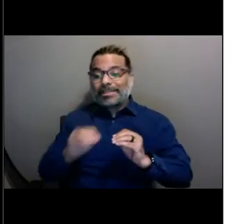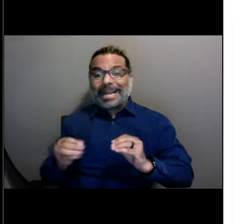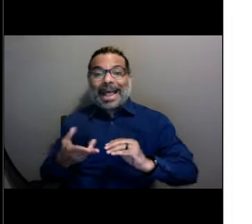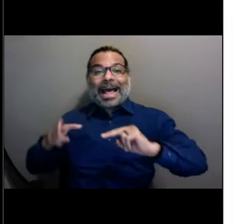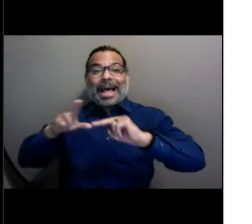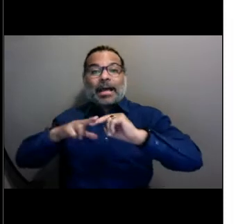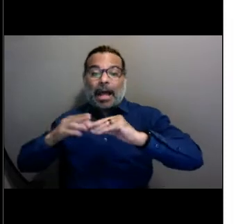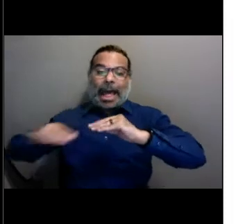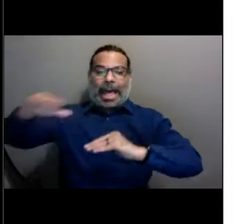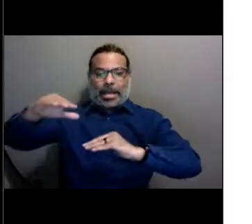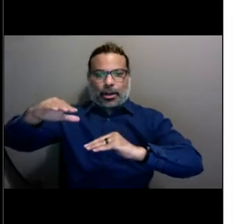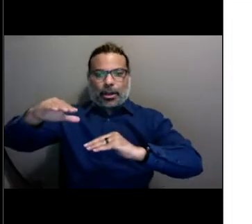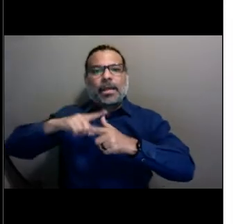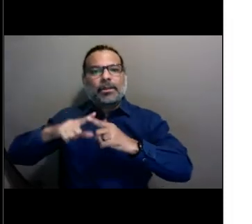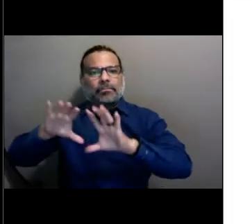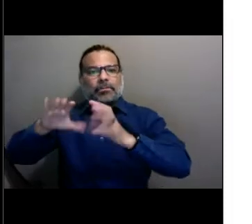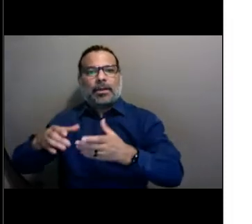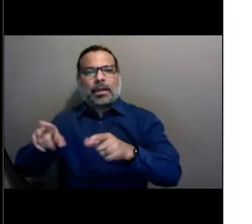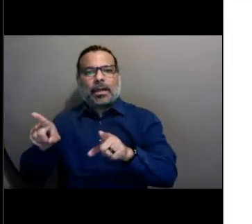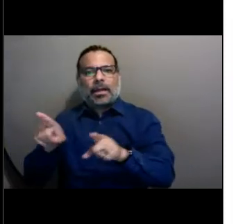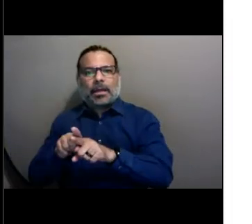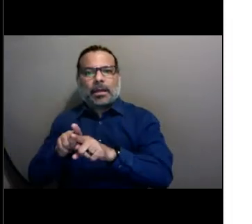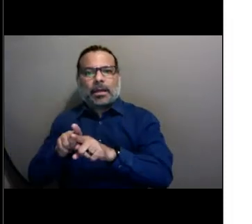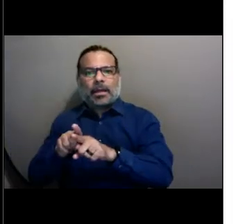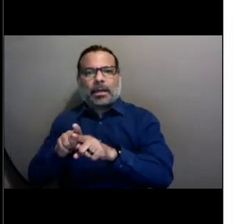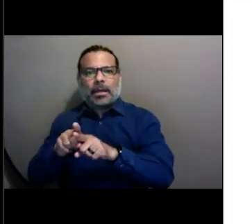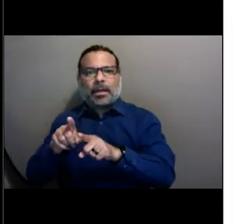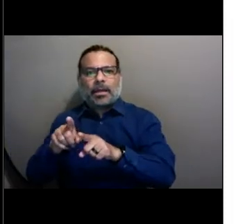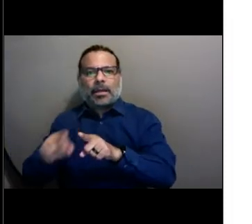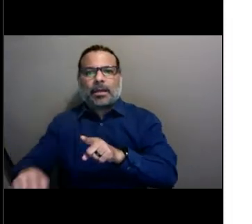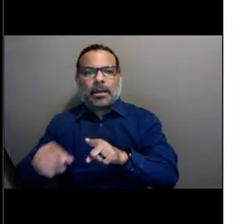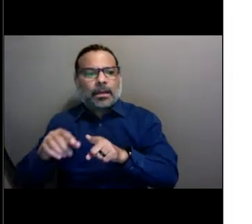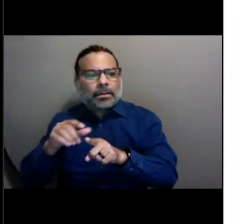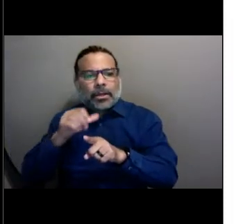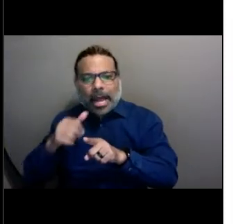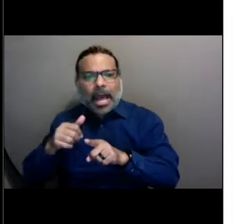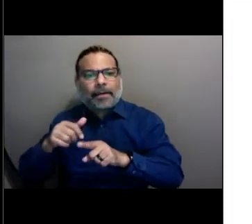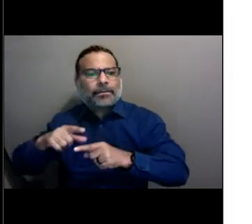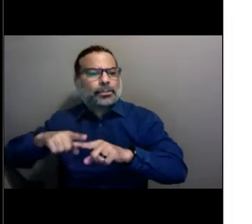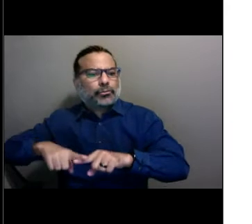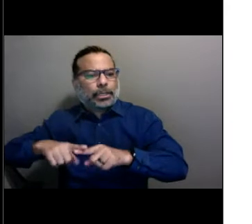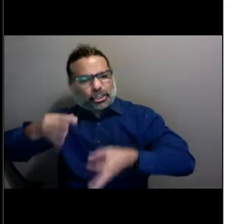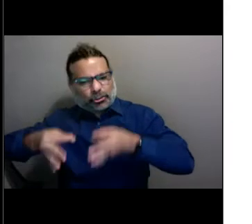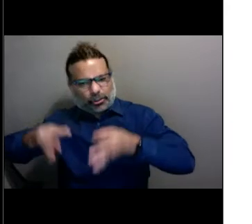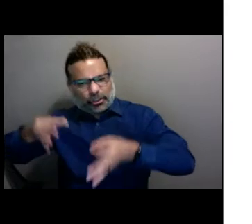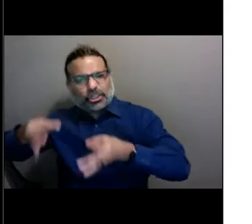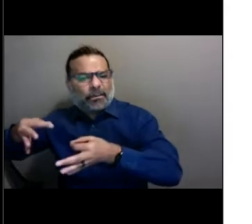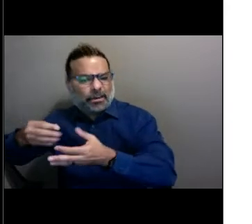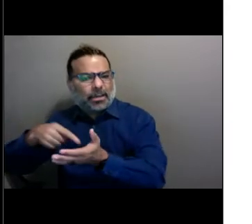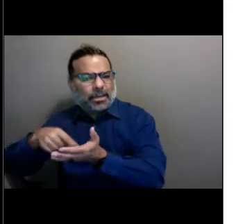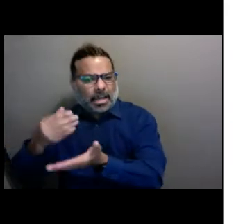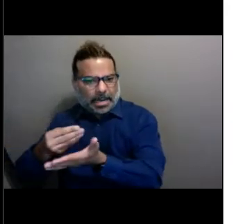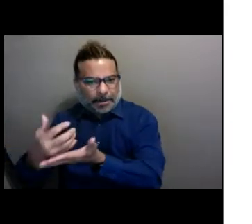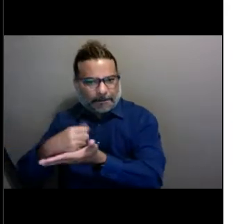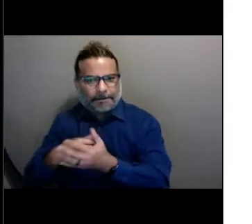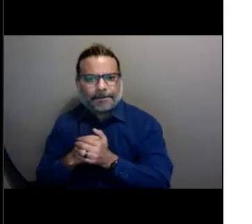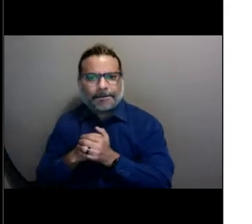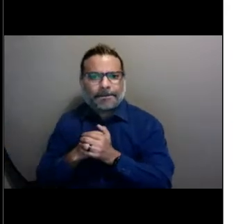level, you will be classified as having discretionary income. Next slide, please. So here is a picture